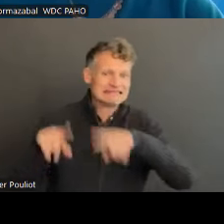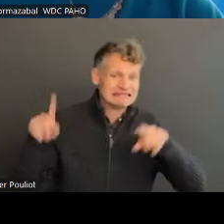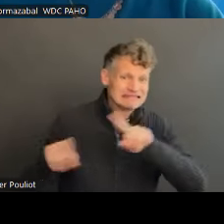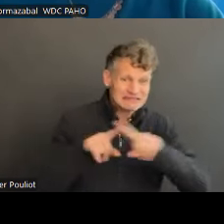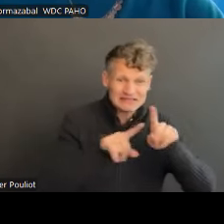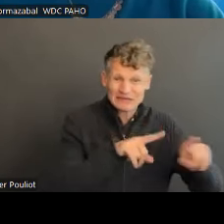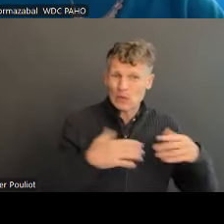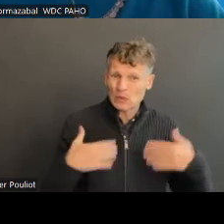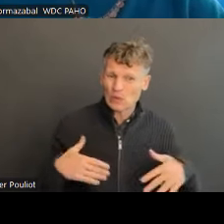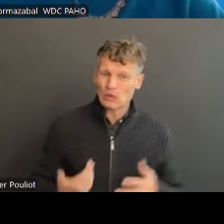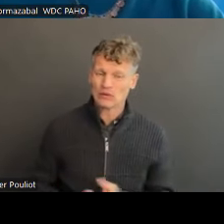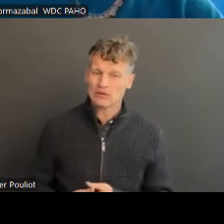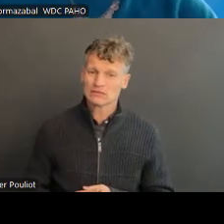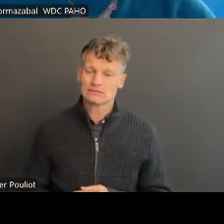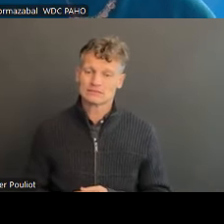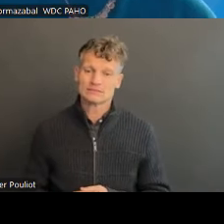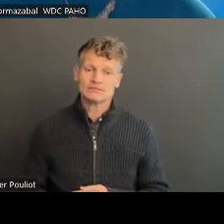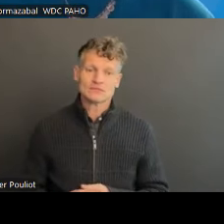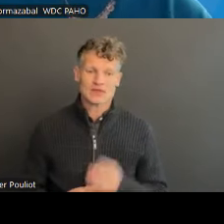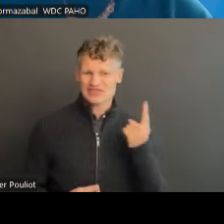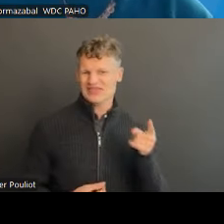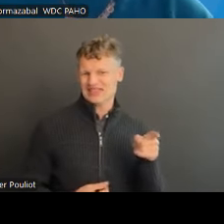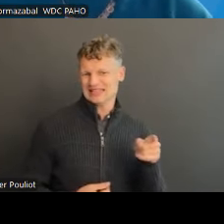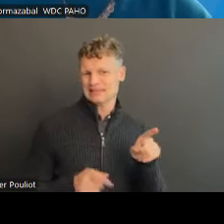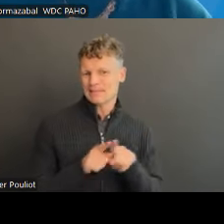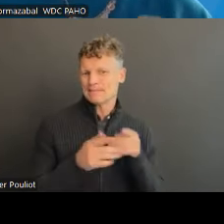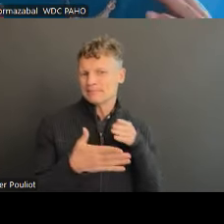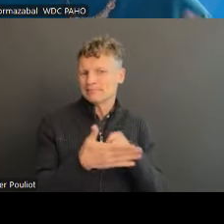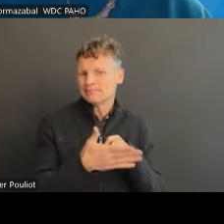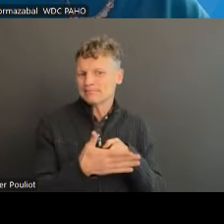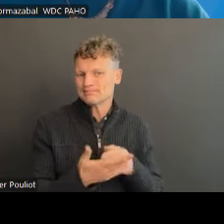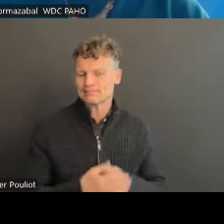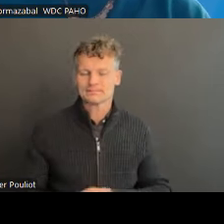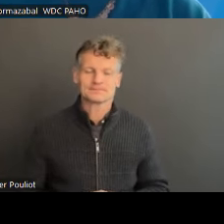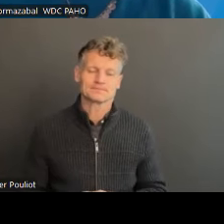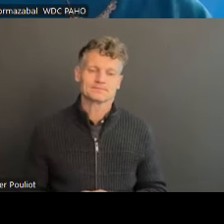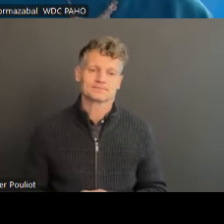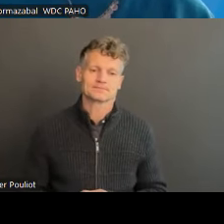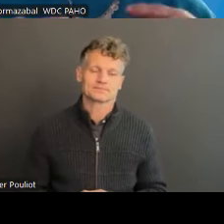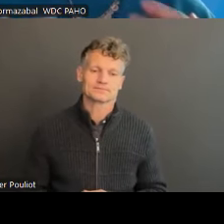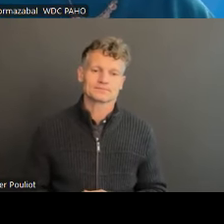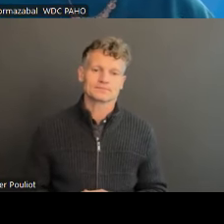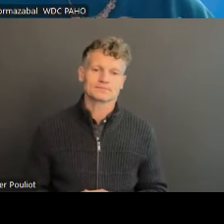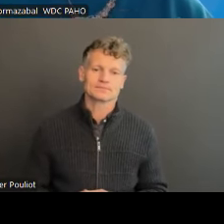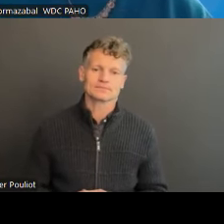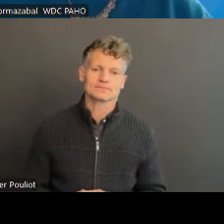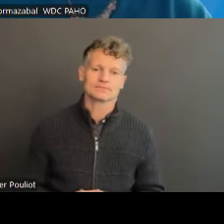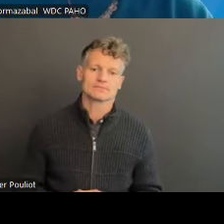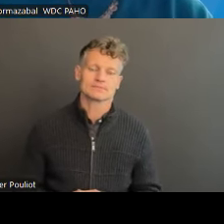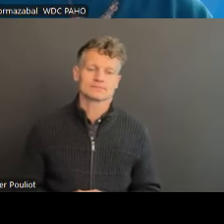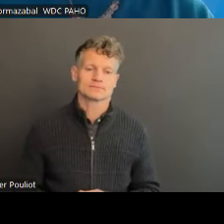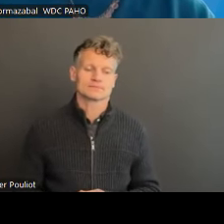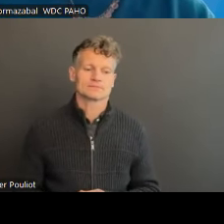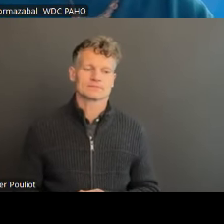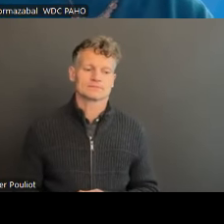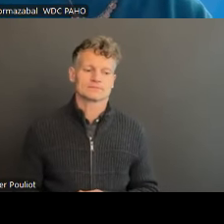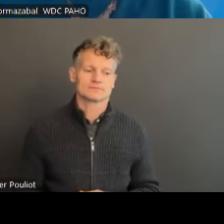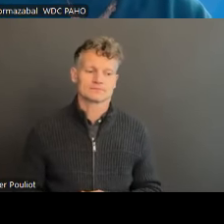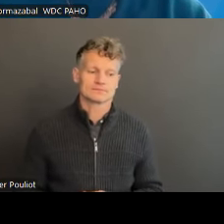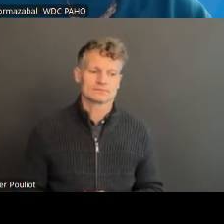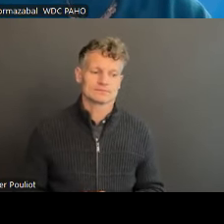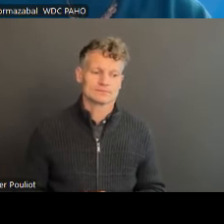different sectors is one of the obstacles. And in this context, we propose that it is necessary to